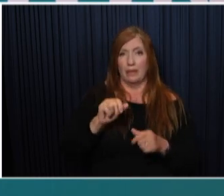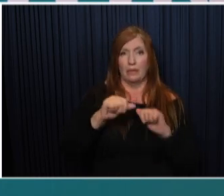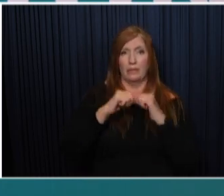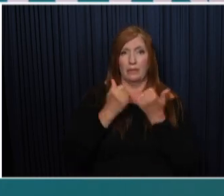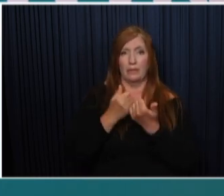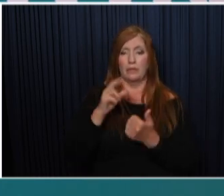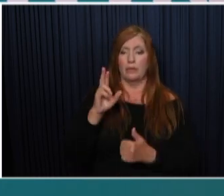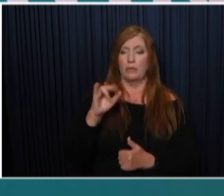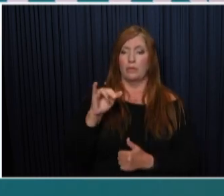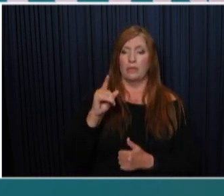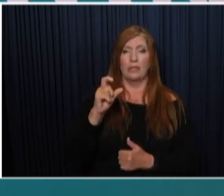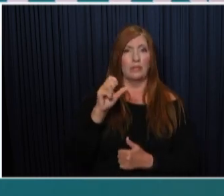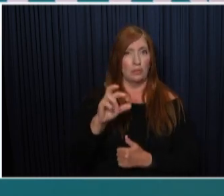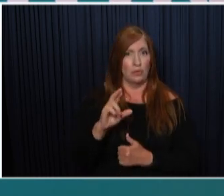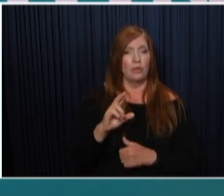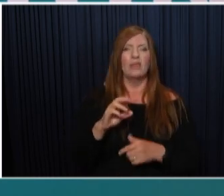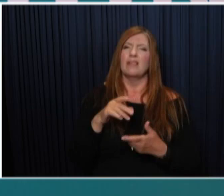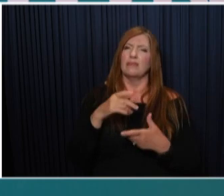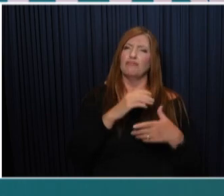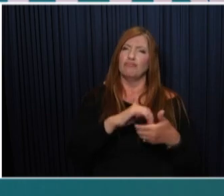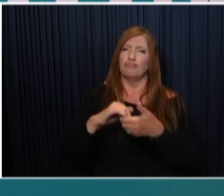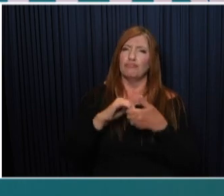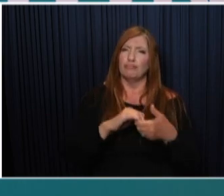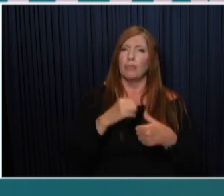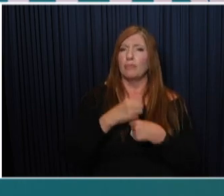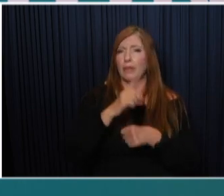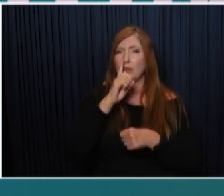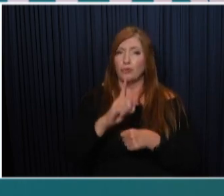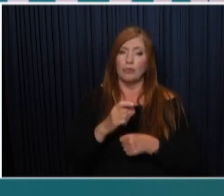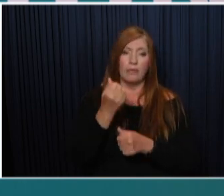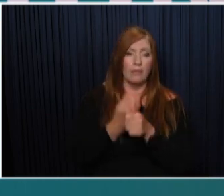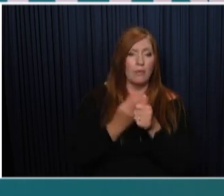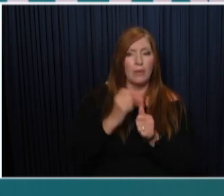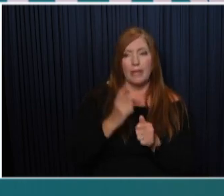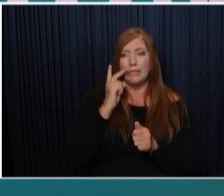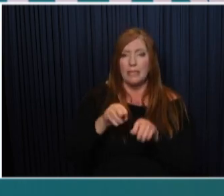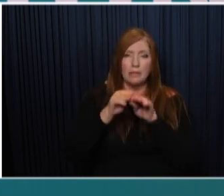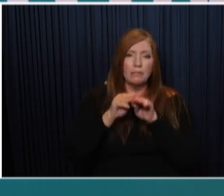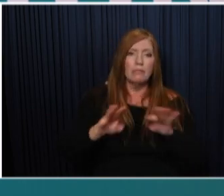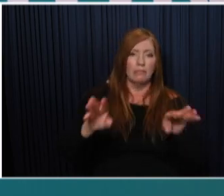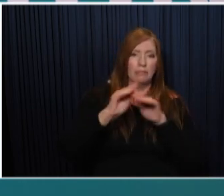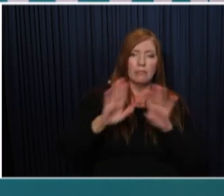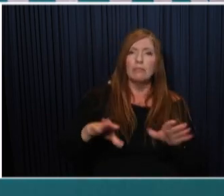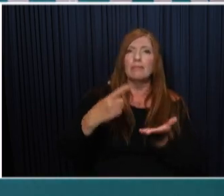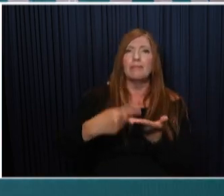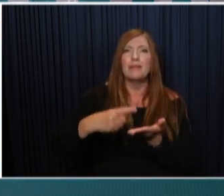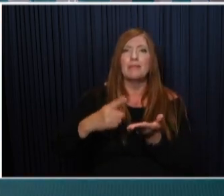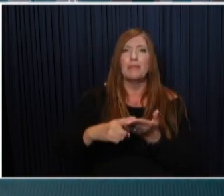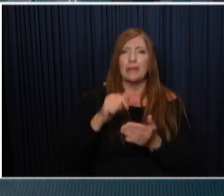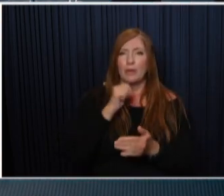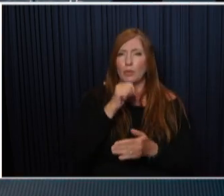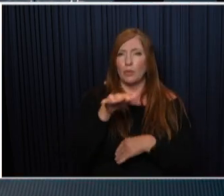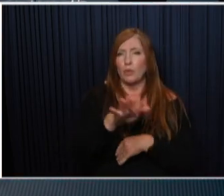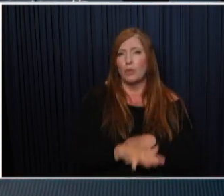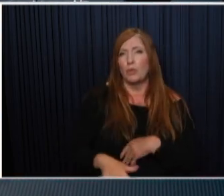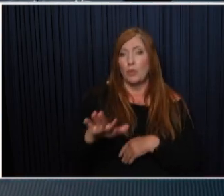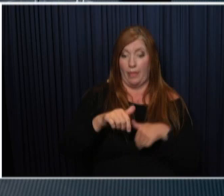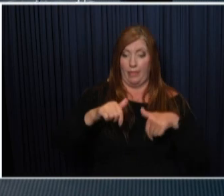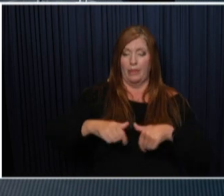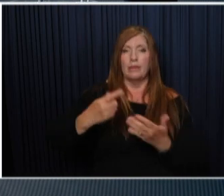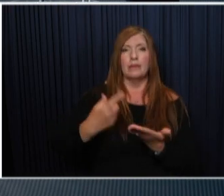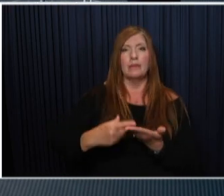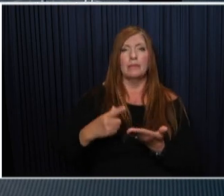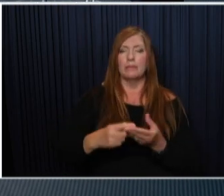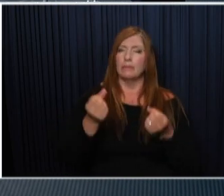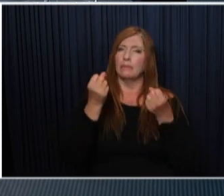is a partnership designed to make candidate debates accessible to everyone in Arizona. So that means this debate and dozens more between